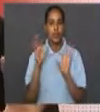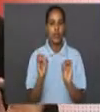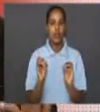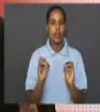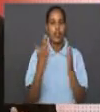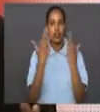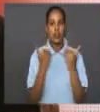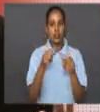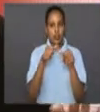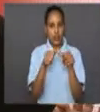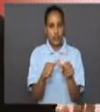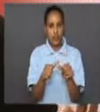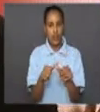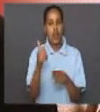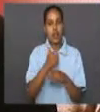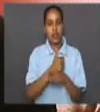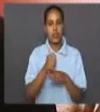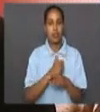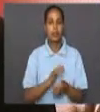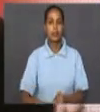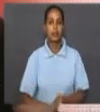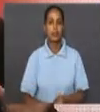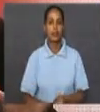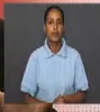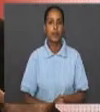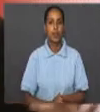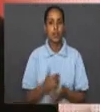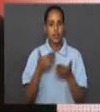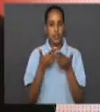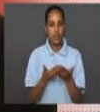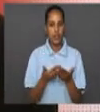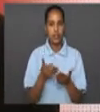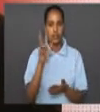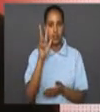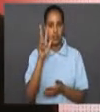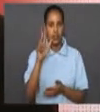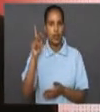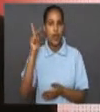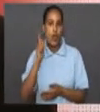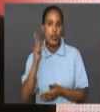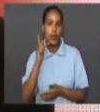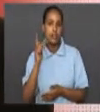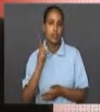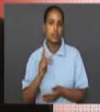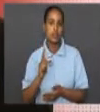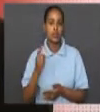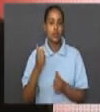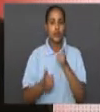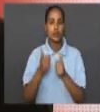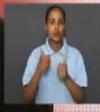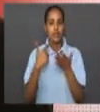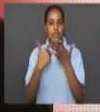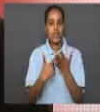Students, let us pause for an activity. Here are 3 polymers. Which